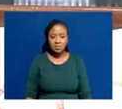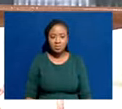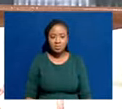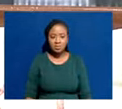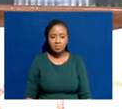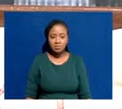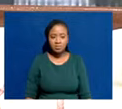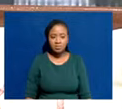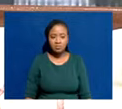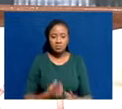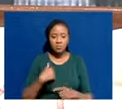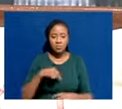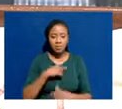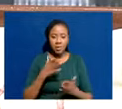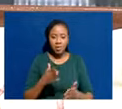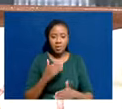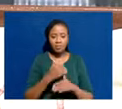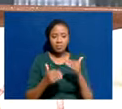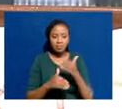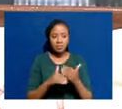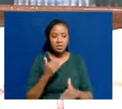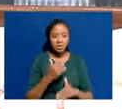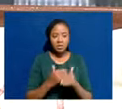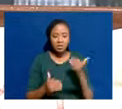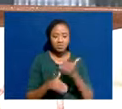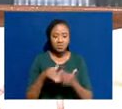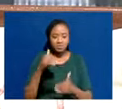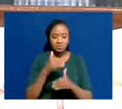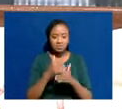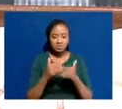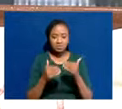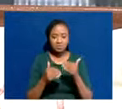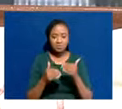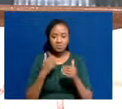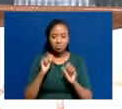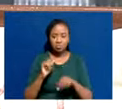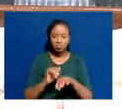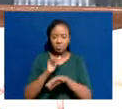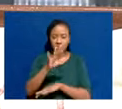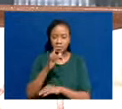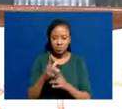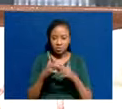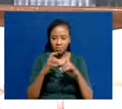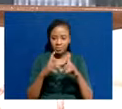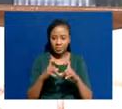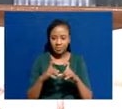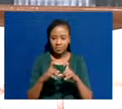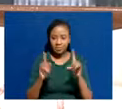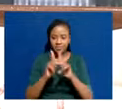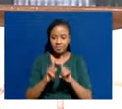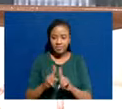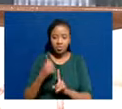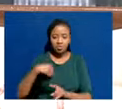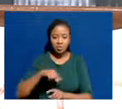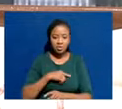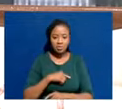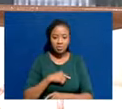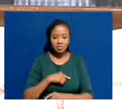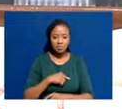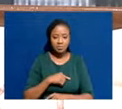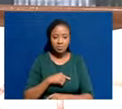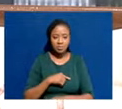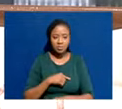sheds, covers, and lights. We're almost done with it, and if I send you them, you can broadcast them. And we've registered these hawkers.